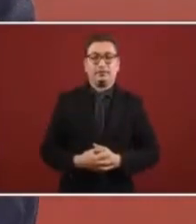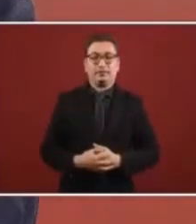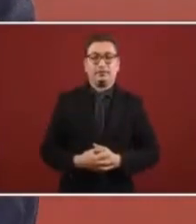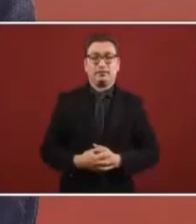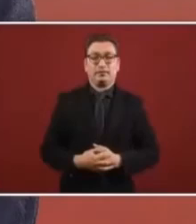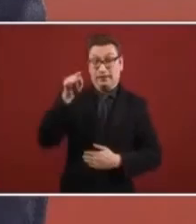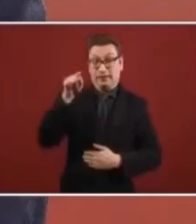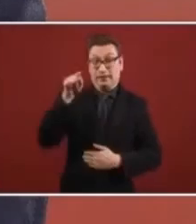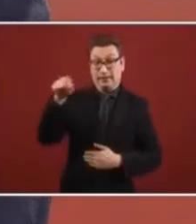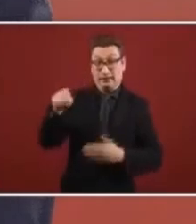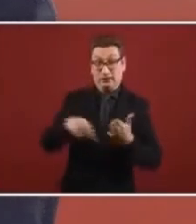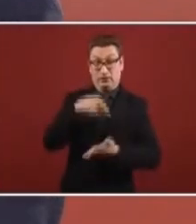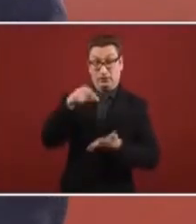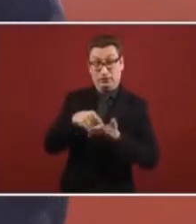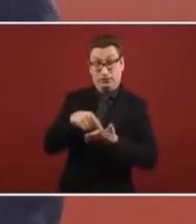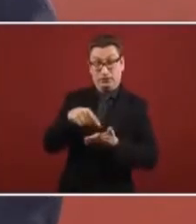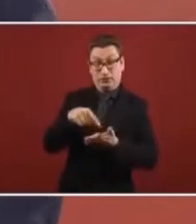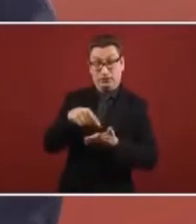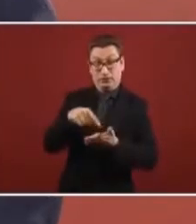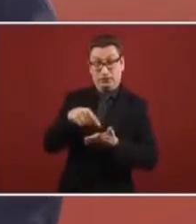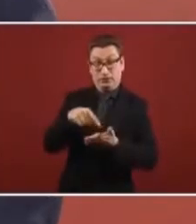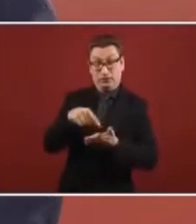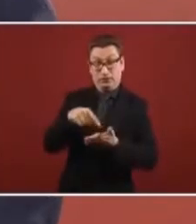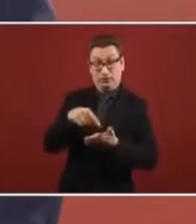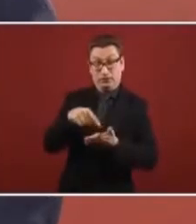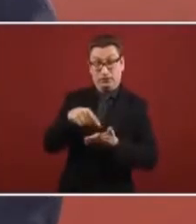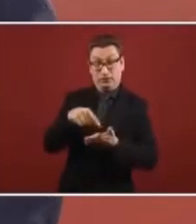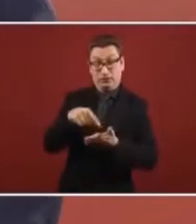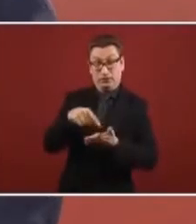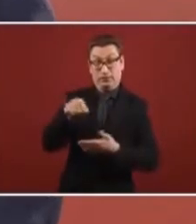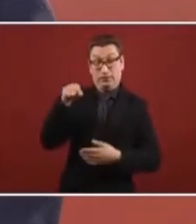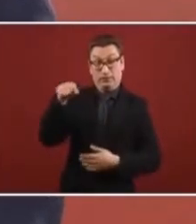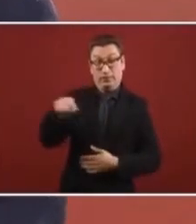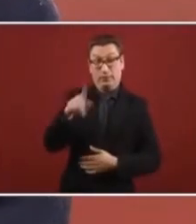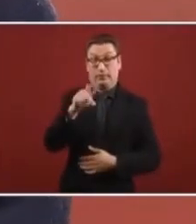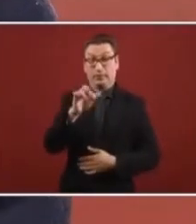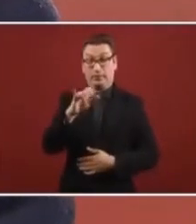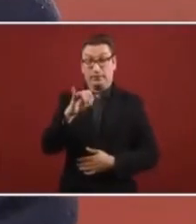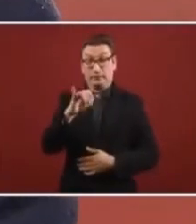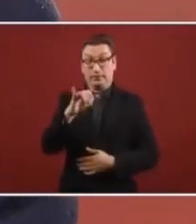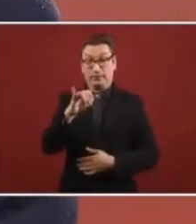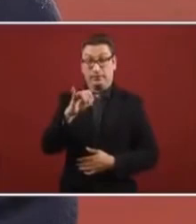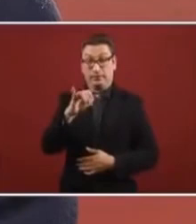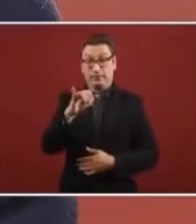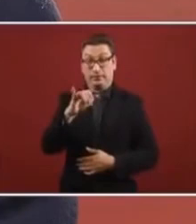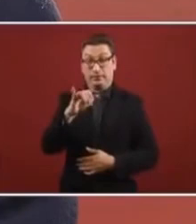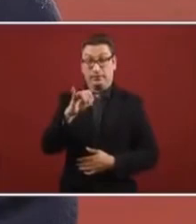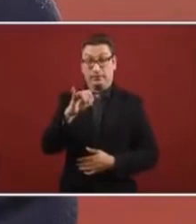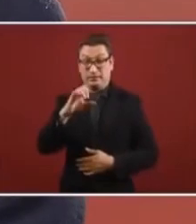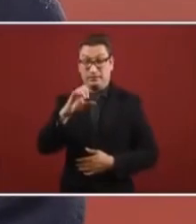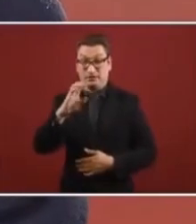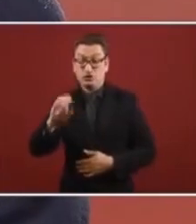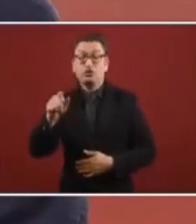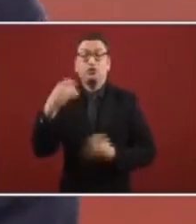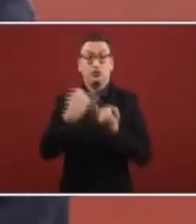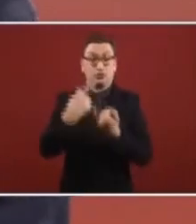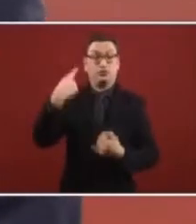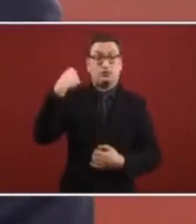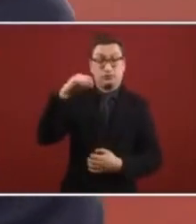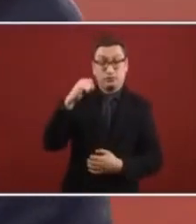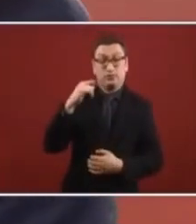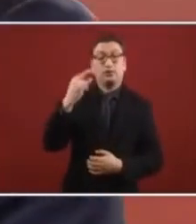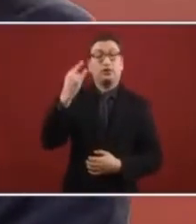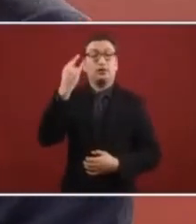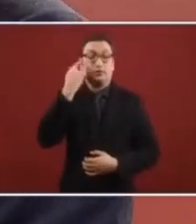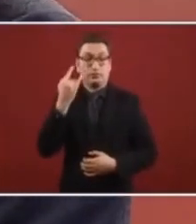in Paraíso, sino en todo Tabasco, but in all of Tabasco, parte de Campeche, part of Campeche, porque se